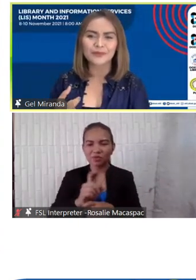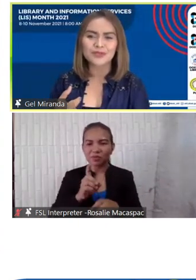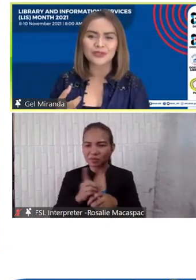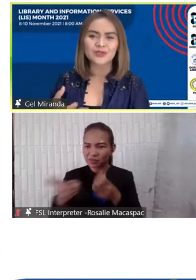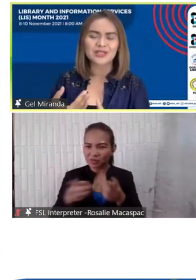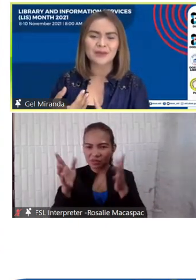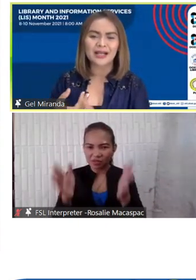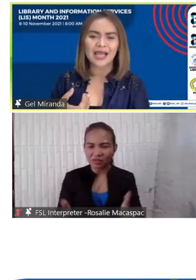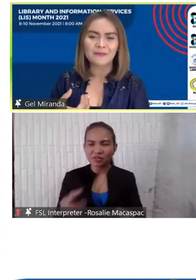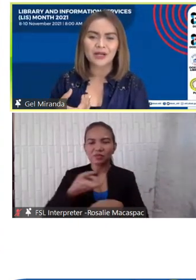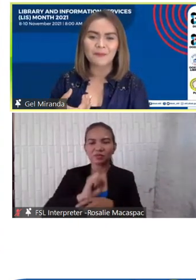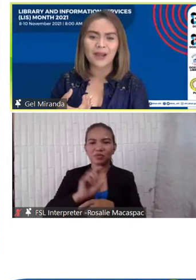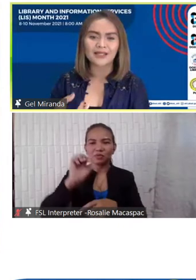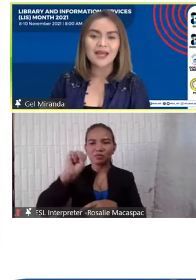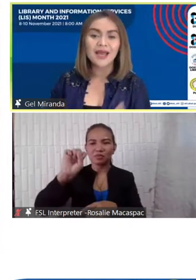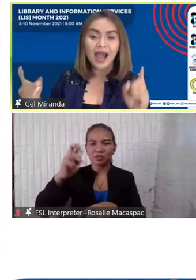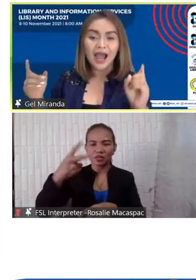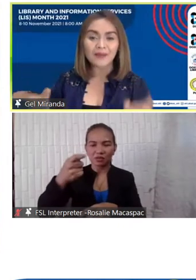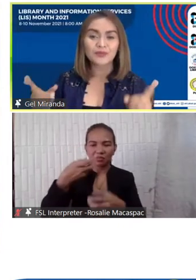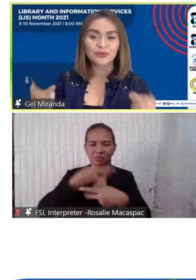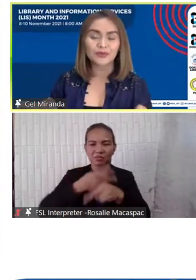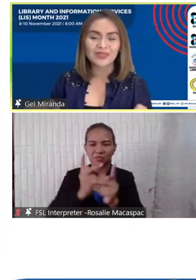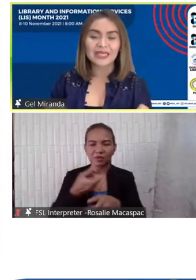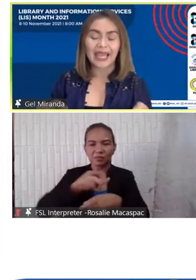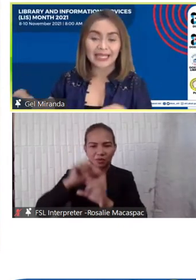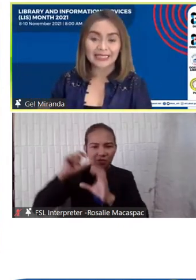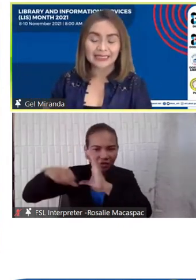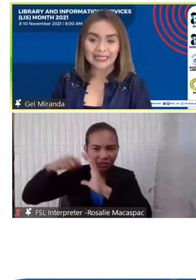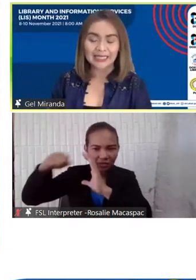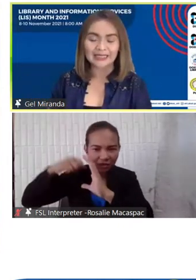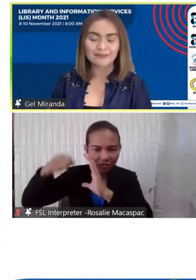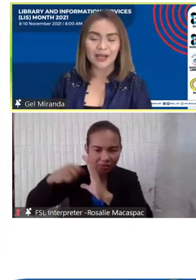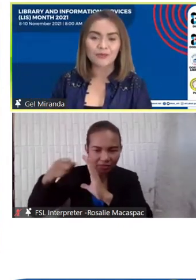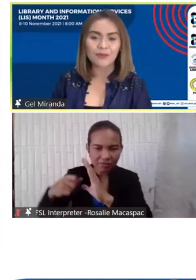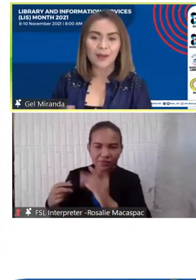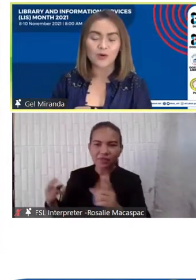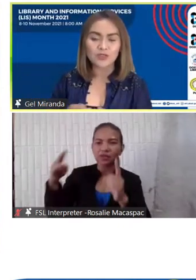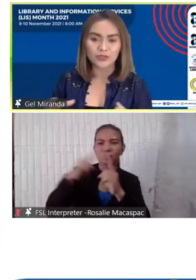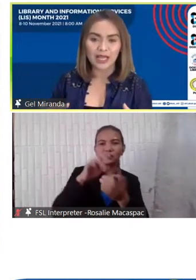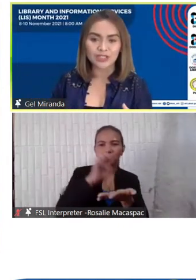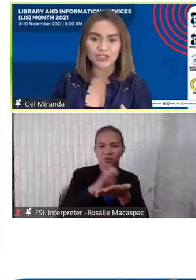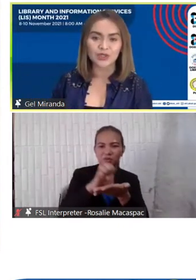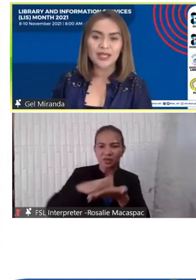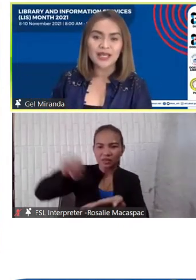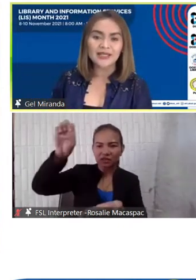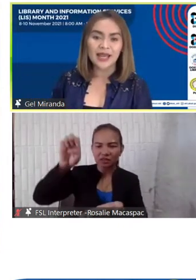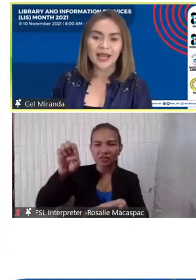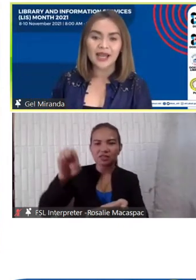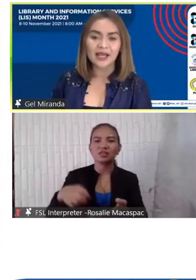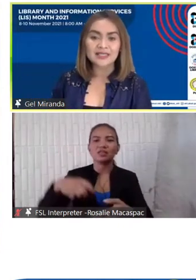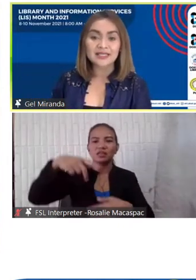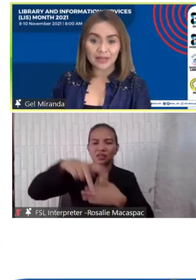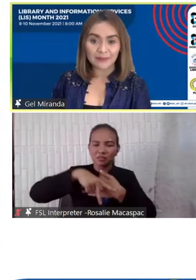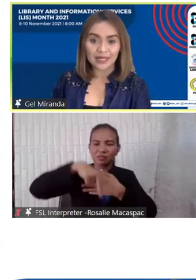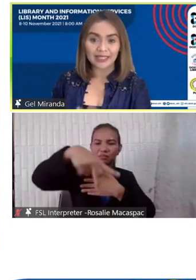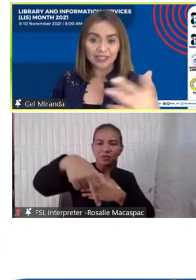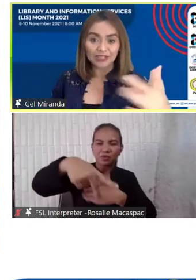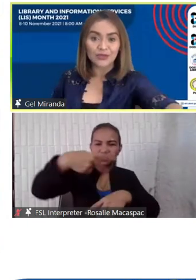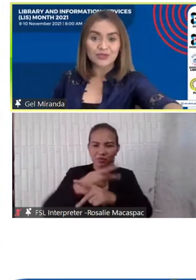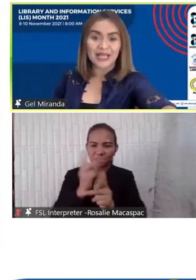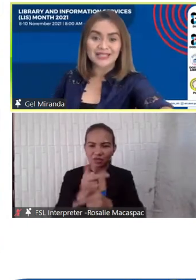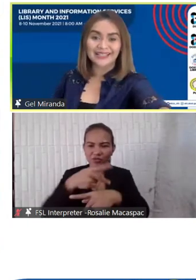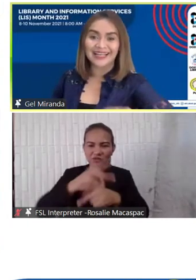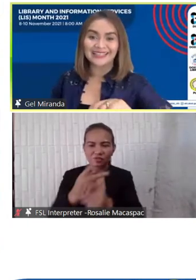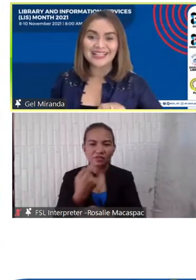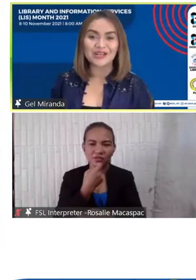segment producers, do sa mga cameraman, up to the editing. Di ba yung mga post-production na sinasabi natin? Ito